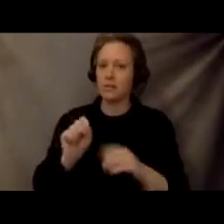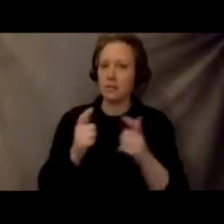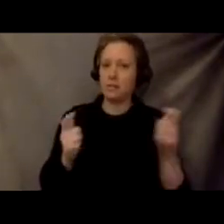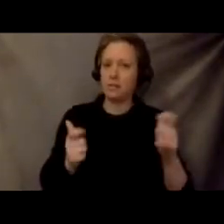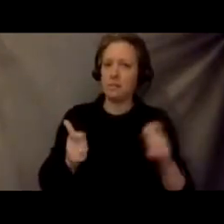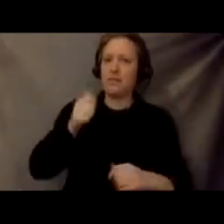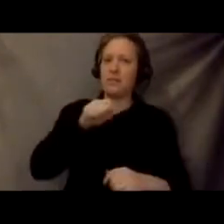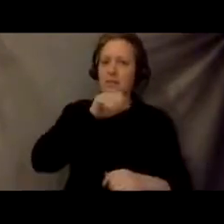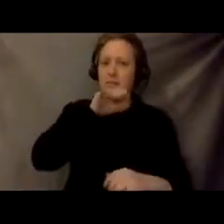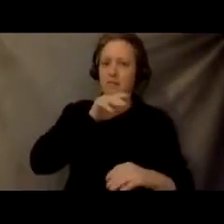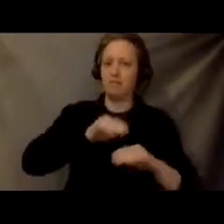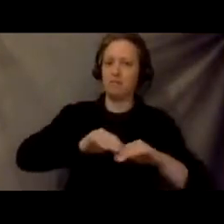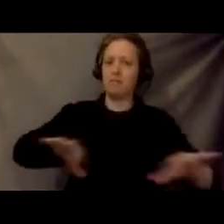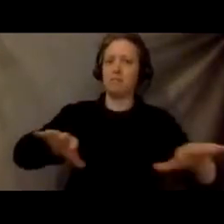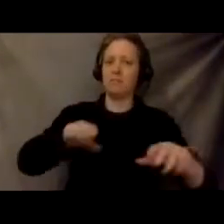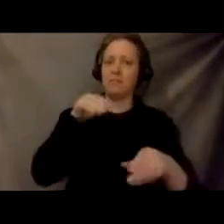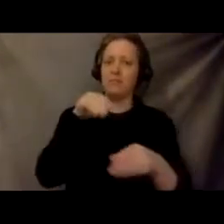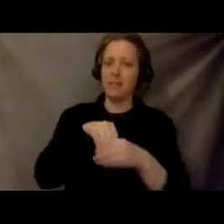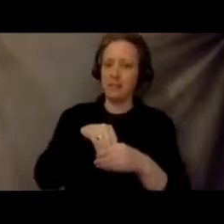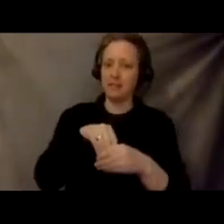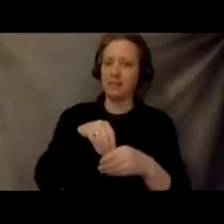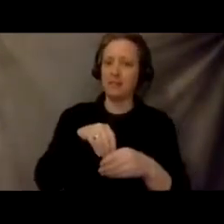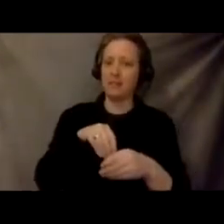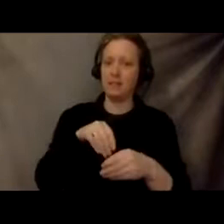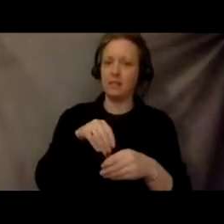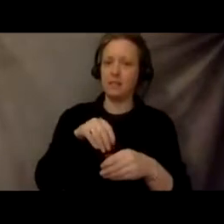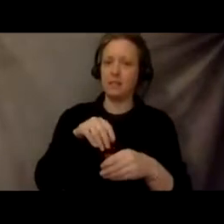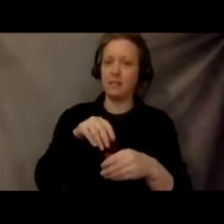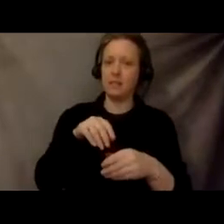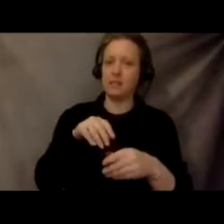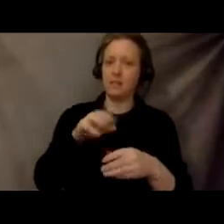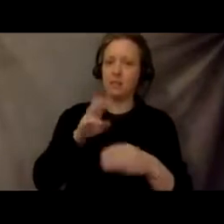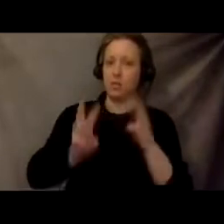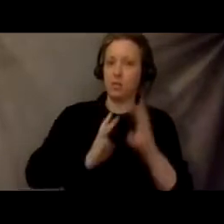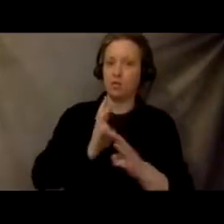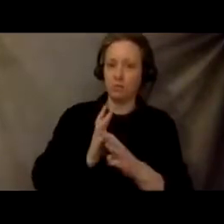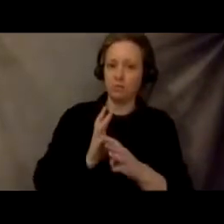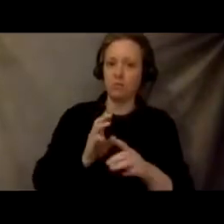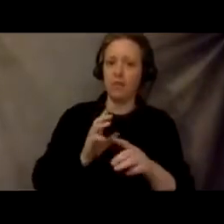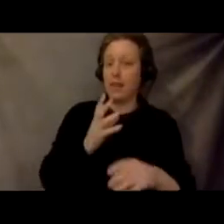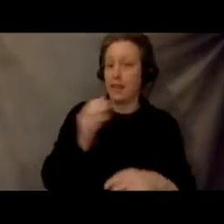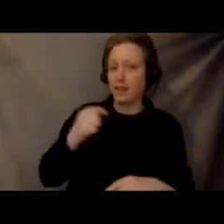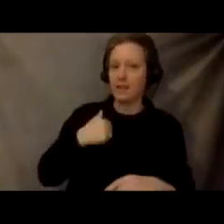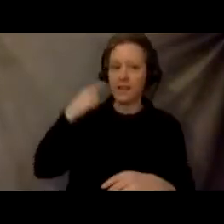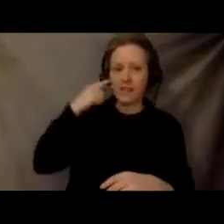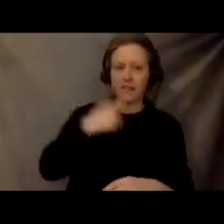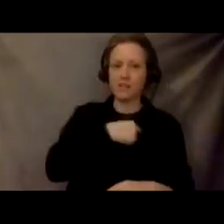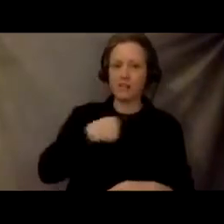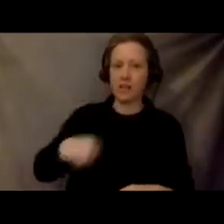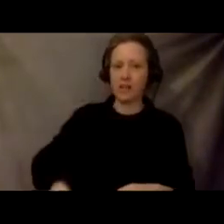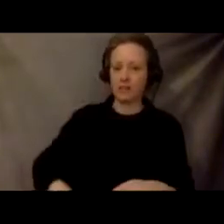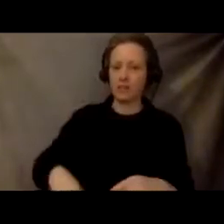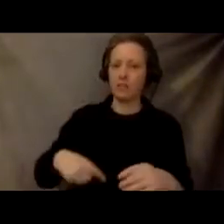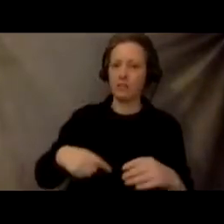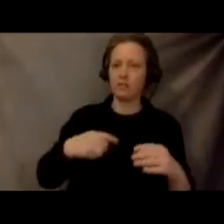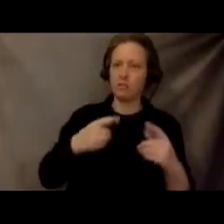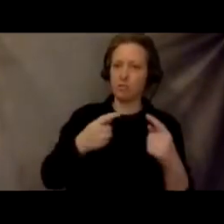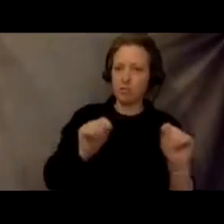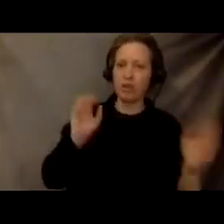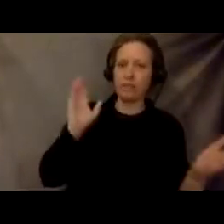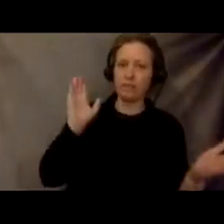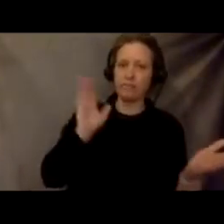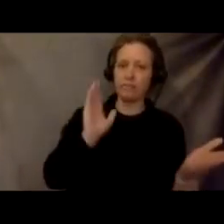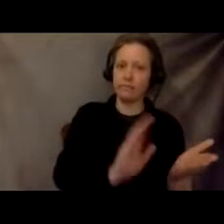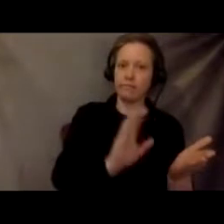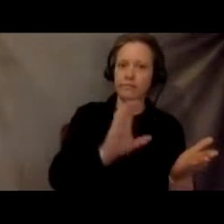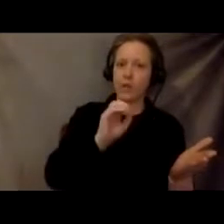China has begun to phase out their coal if they haven't already. But they've been making some substantial promises. So I don't think this is something where we